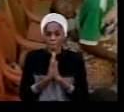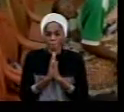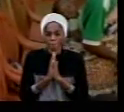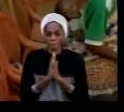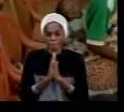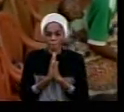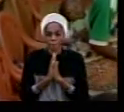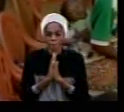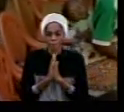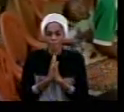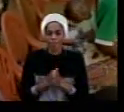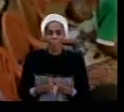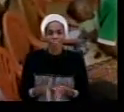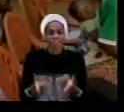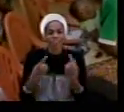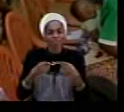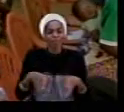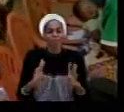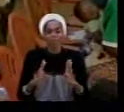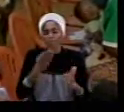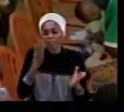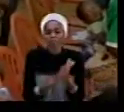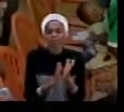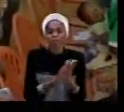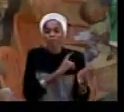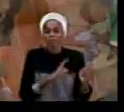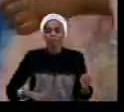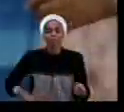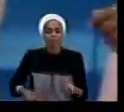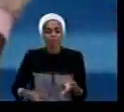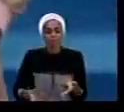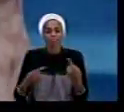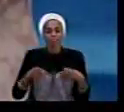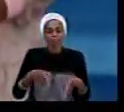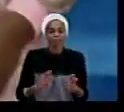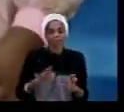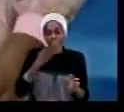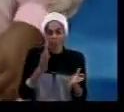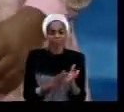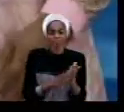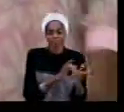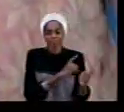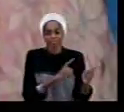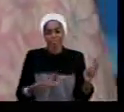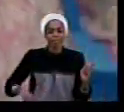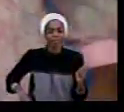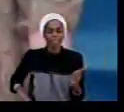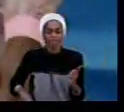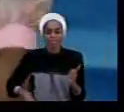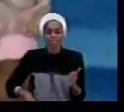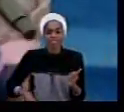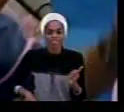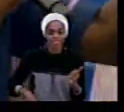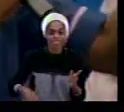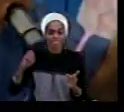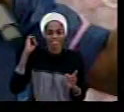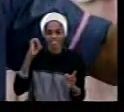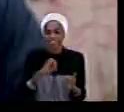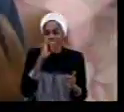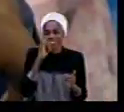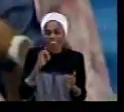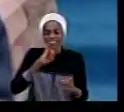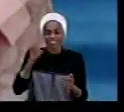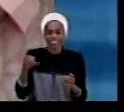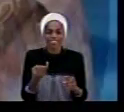let's praise the Lord. Come, let's praise the Everybody, Lord. Everybody, come, let's praise the Lord. Come, let's praise the Lord. He